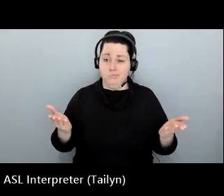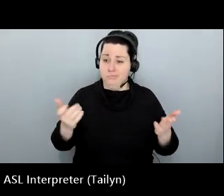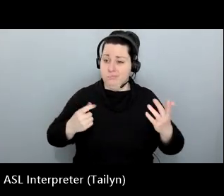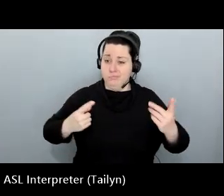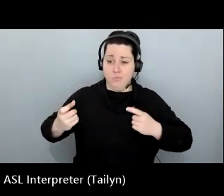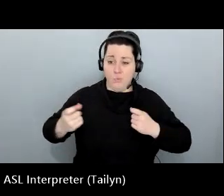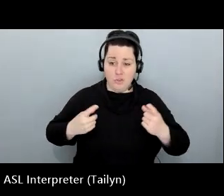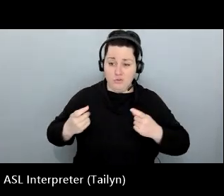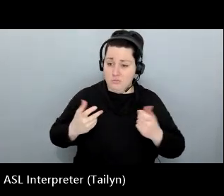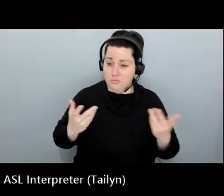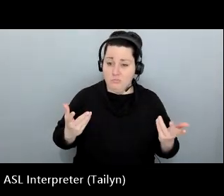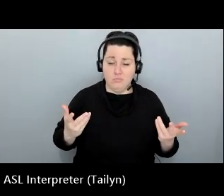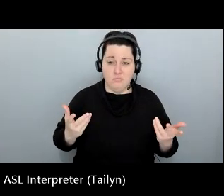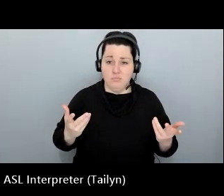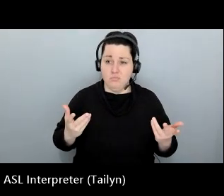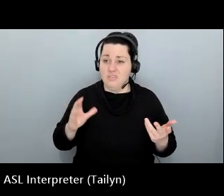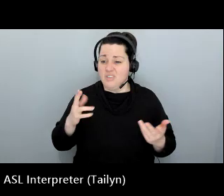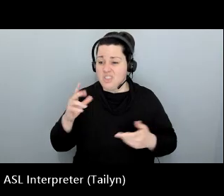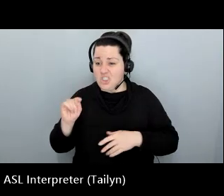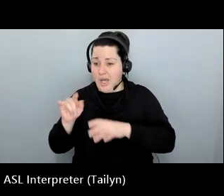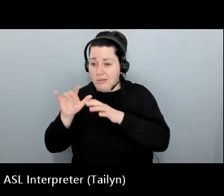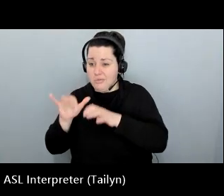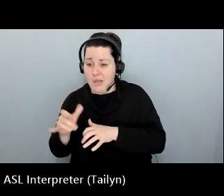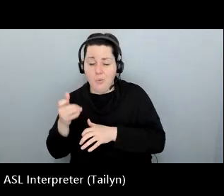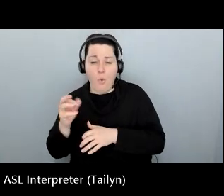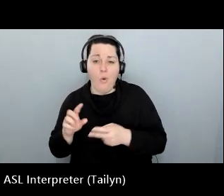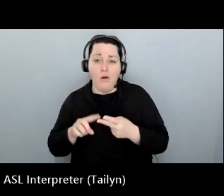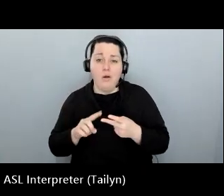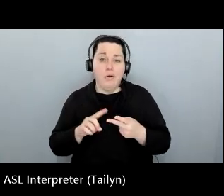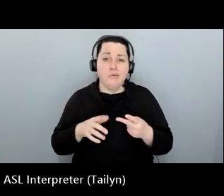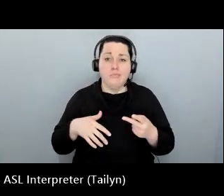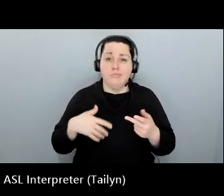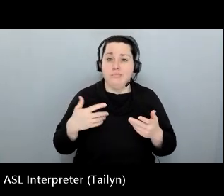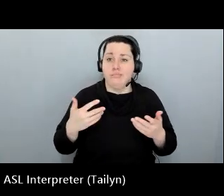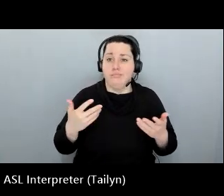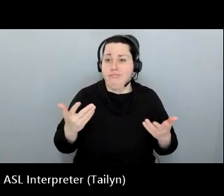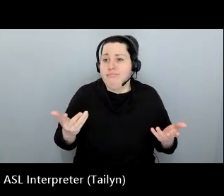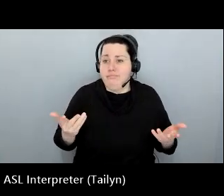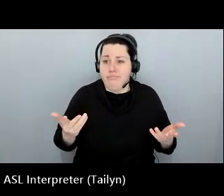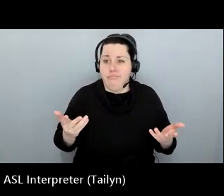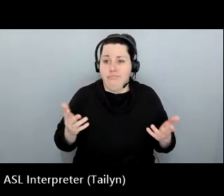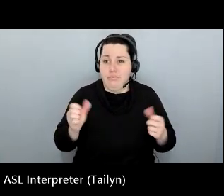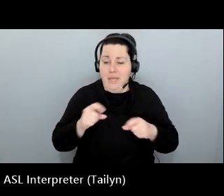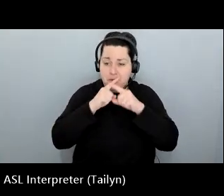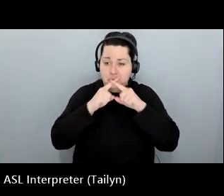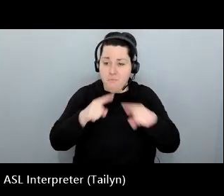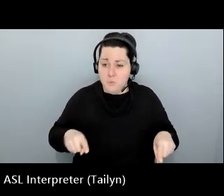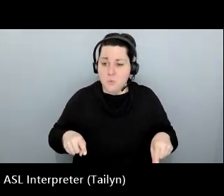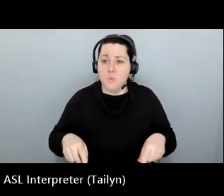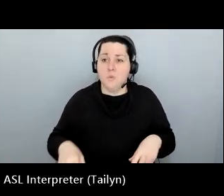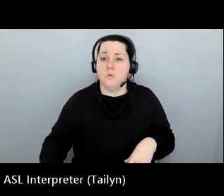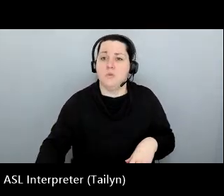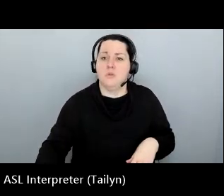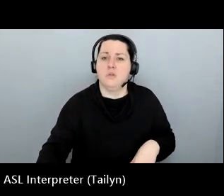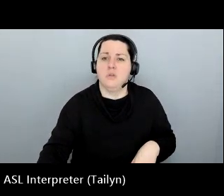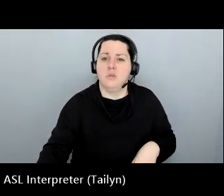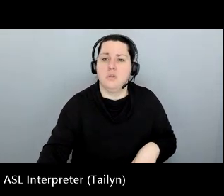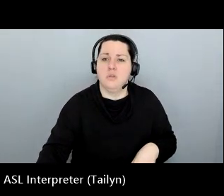questions people have either within the chat or, yeah, you can mute your mics. Let's see what we got